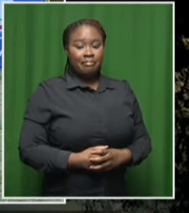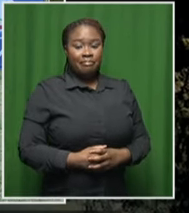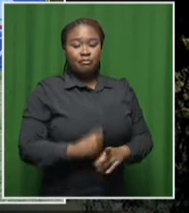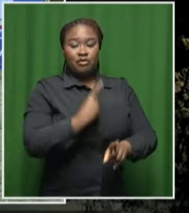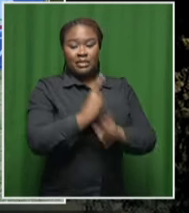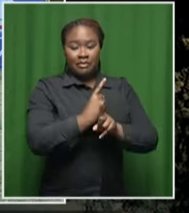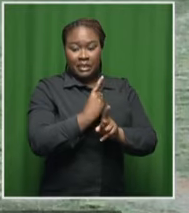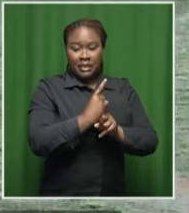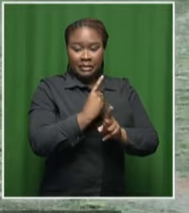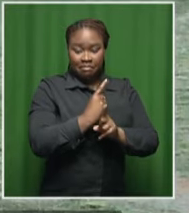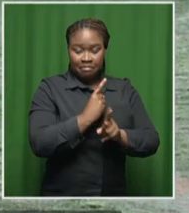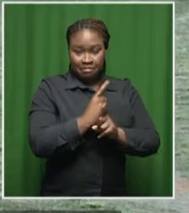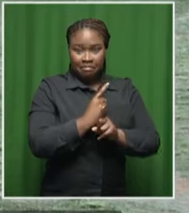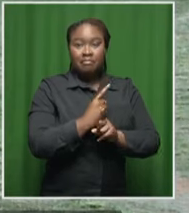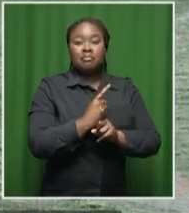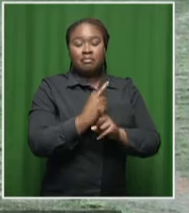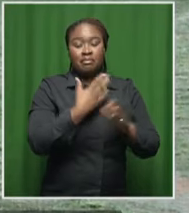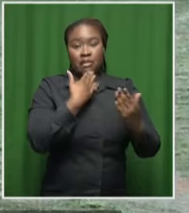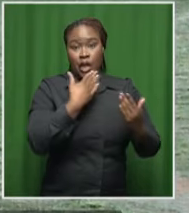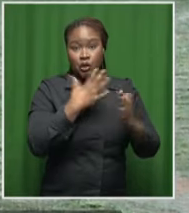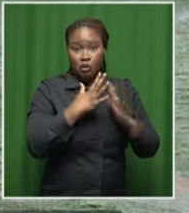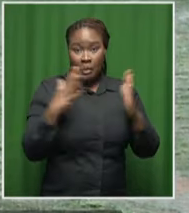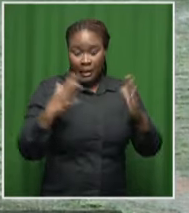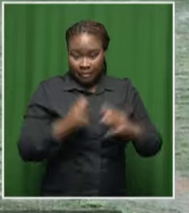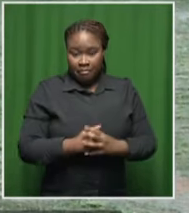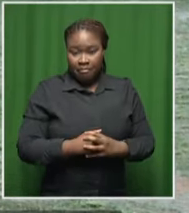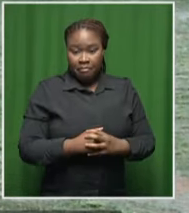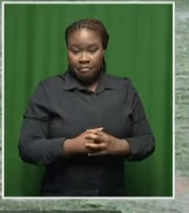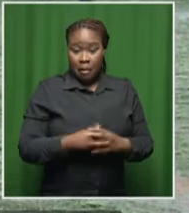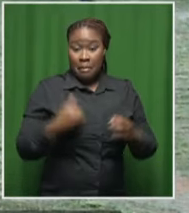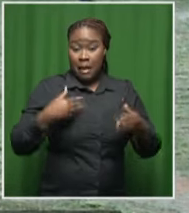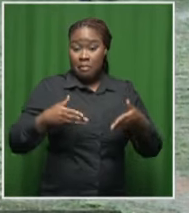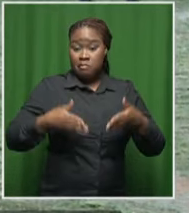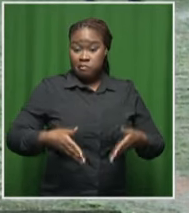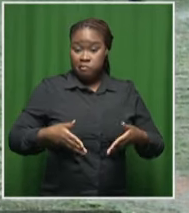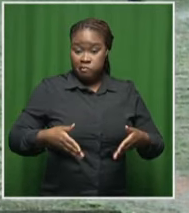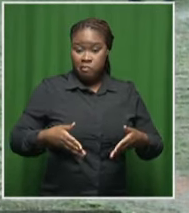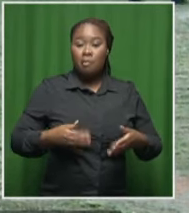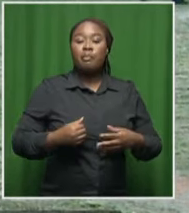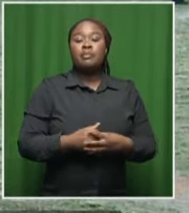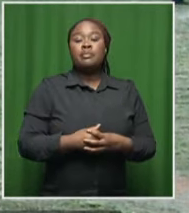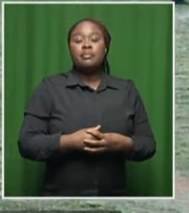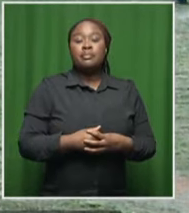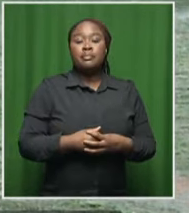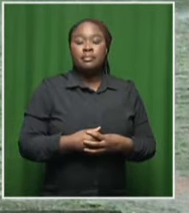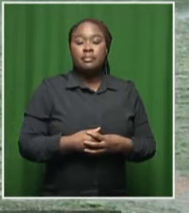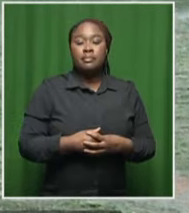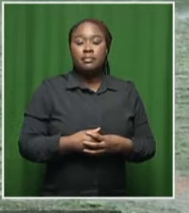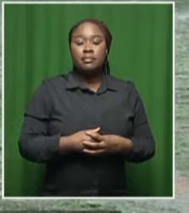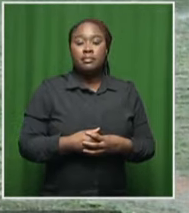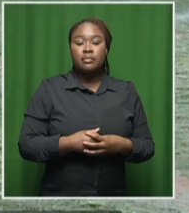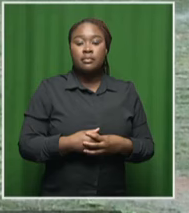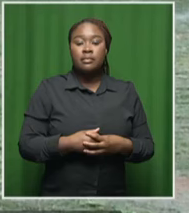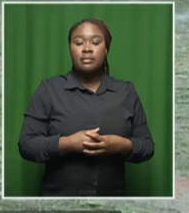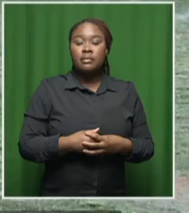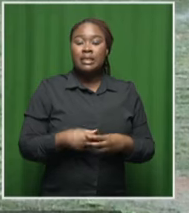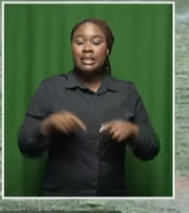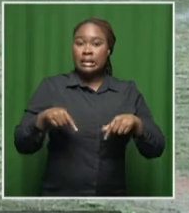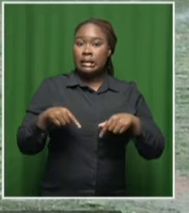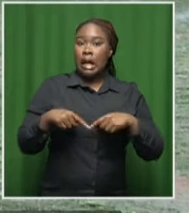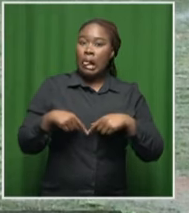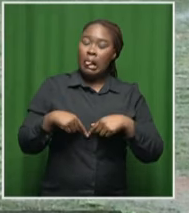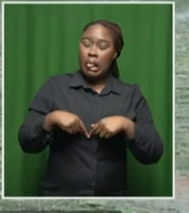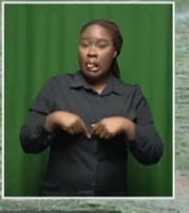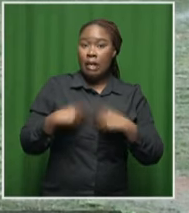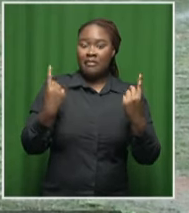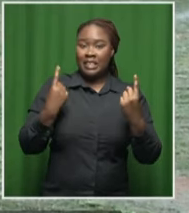Definitely, Lebo. Thank you so much. Indeed, I am coming to you from the Citadel of Power. And this is quite different scenes as we are